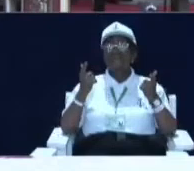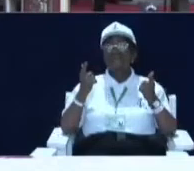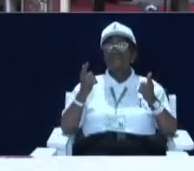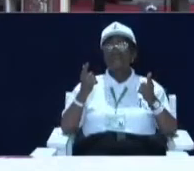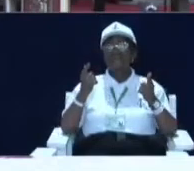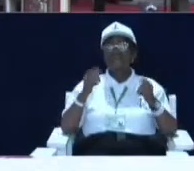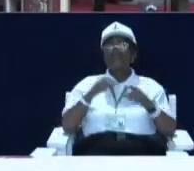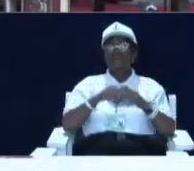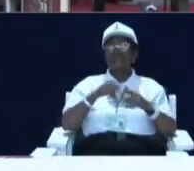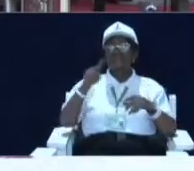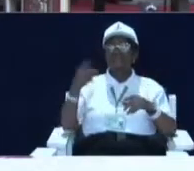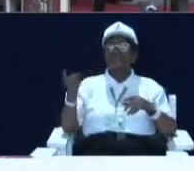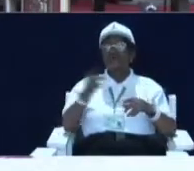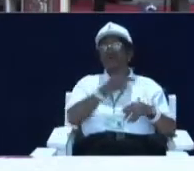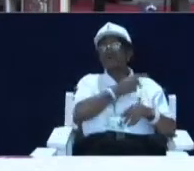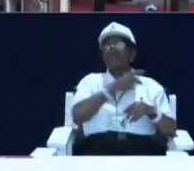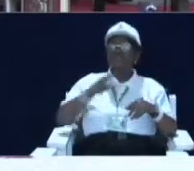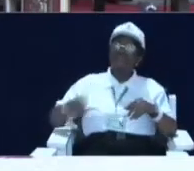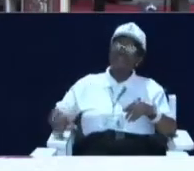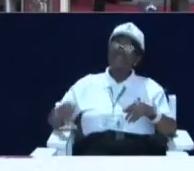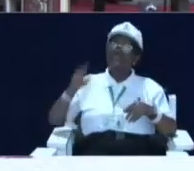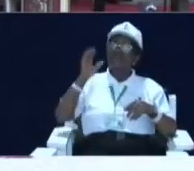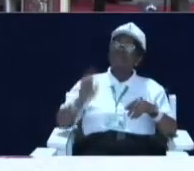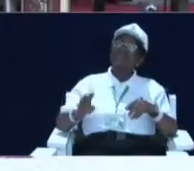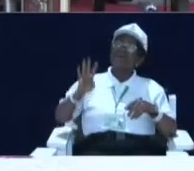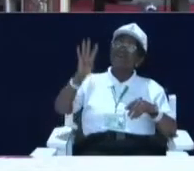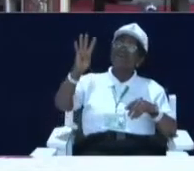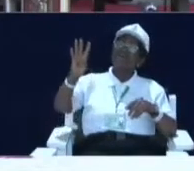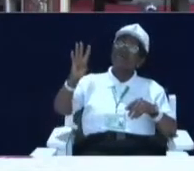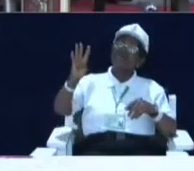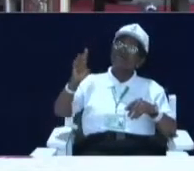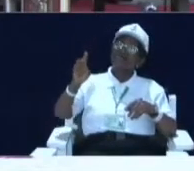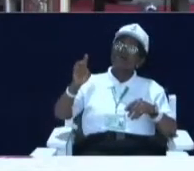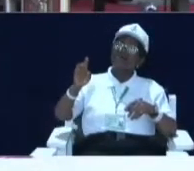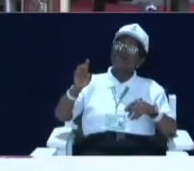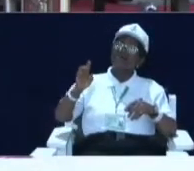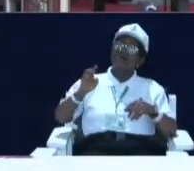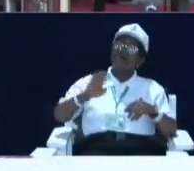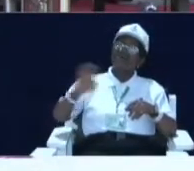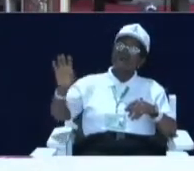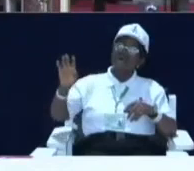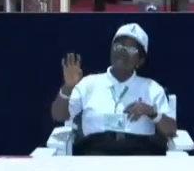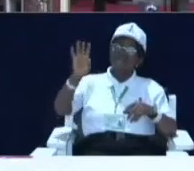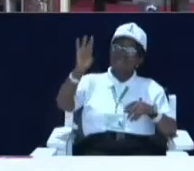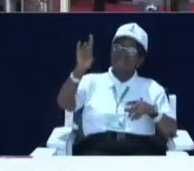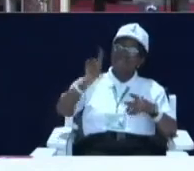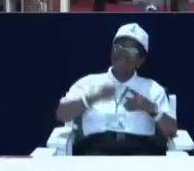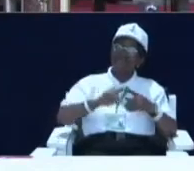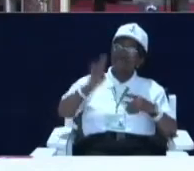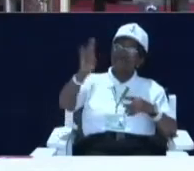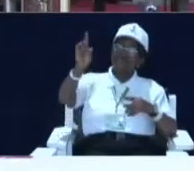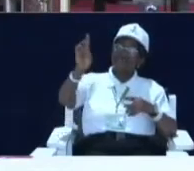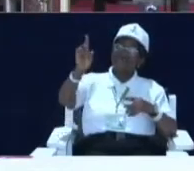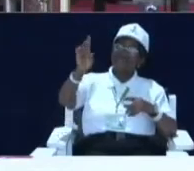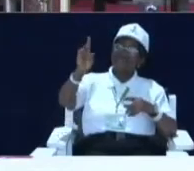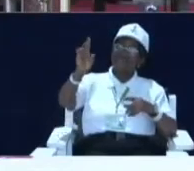In 2 Kings chapter 4, from verse 8 to 17, 2 Kings 4, 8 to